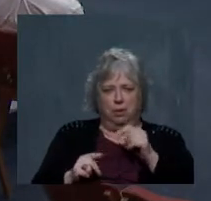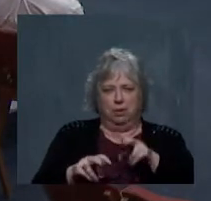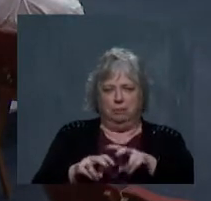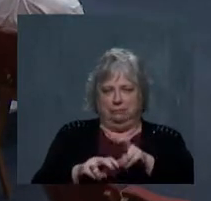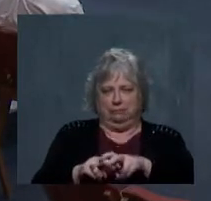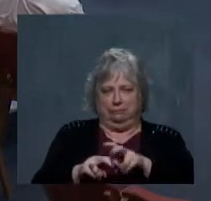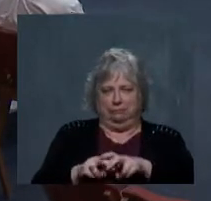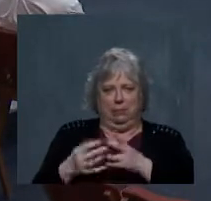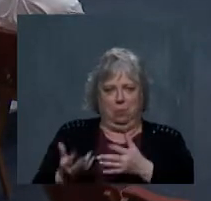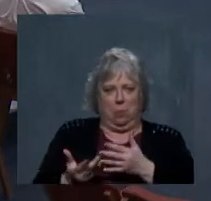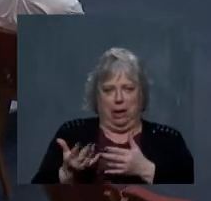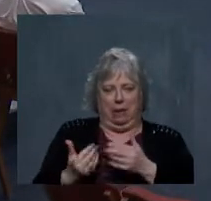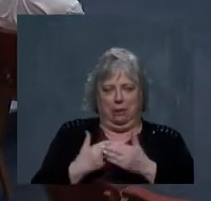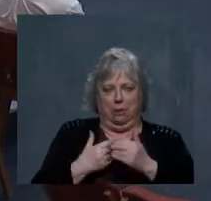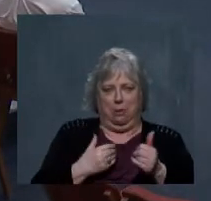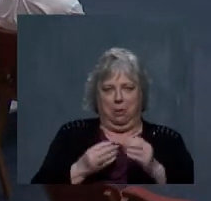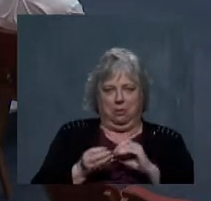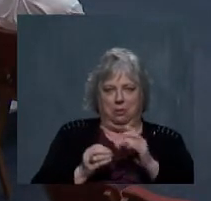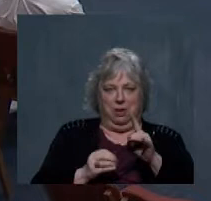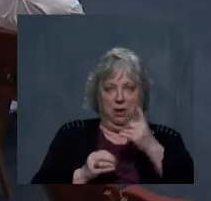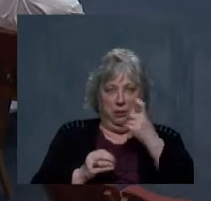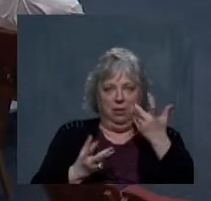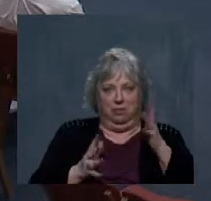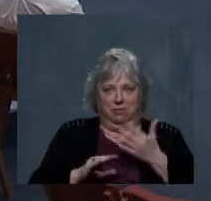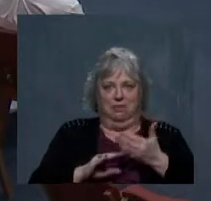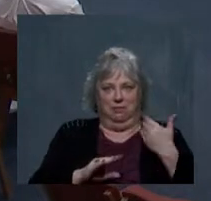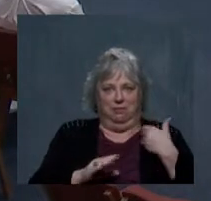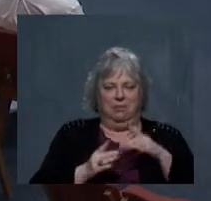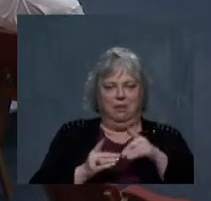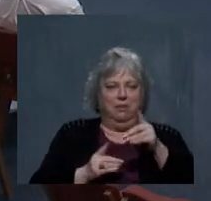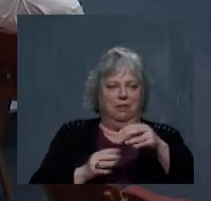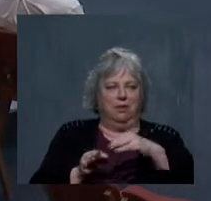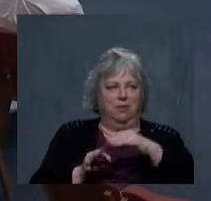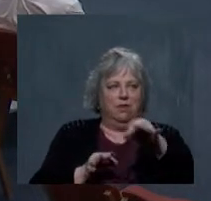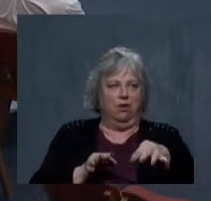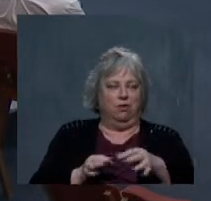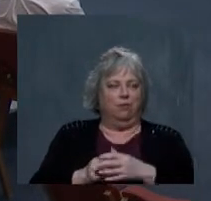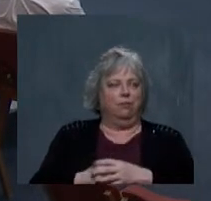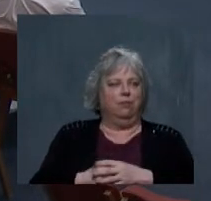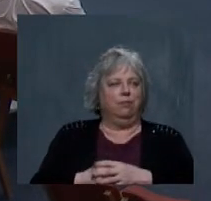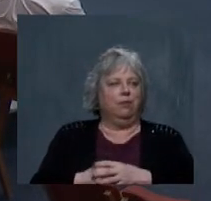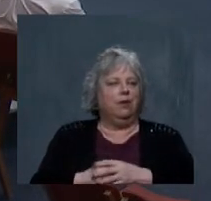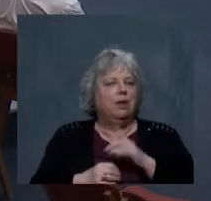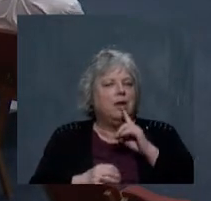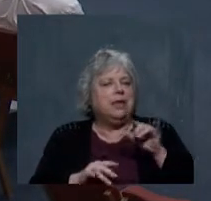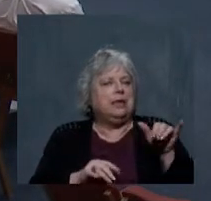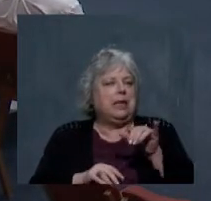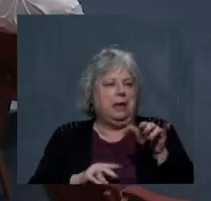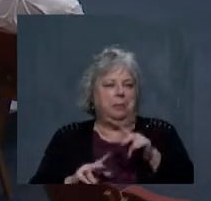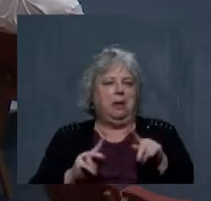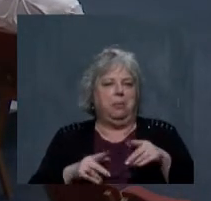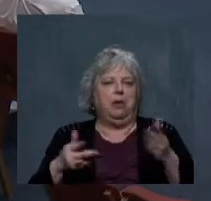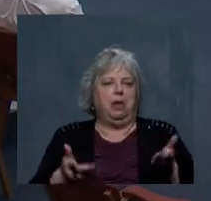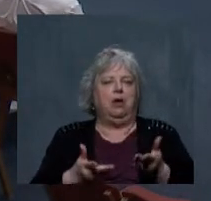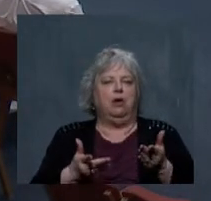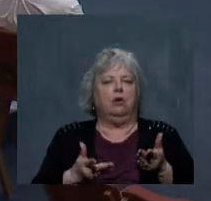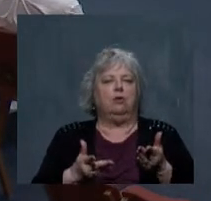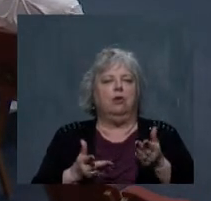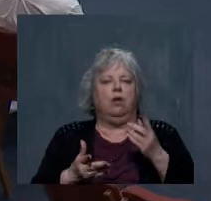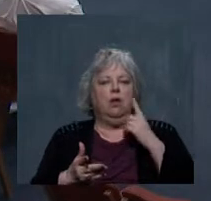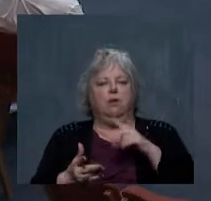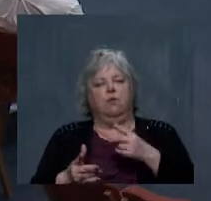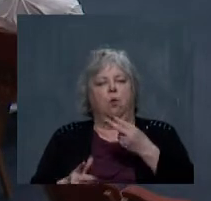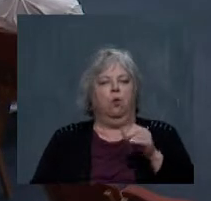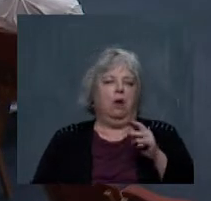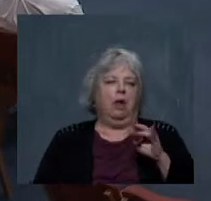for their item to be called because it was deferred. It was. They're the same folks that were here on Hamilton. What's that? They're the same folks